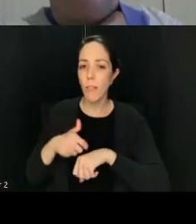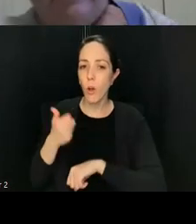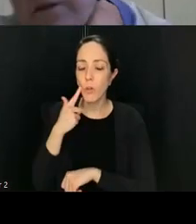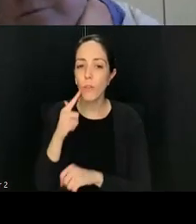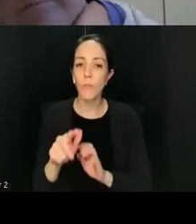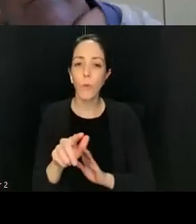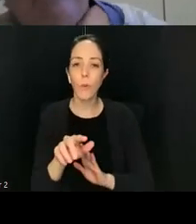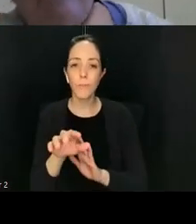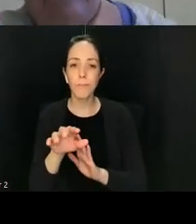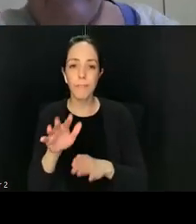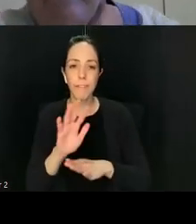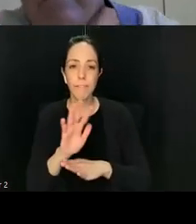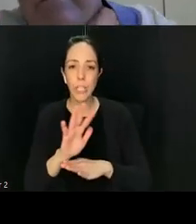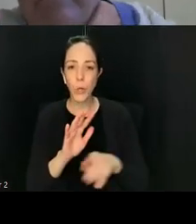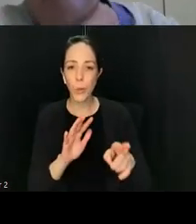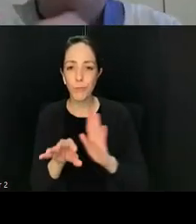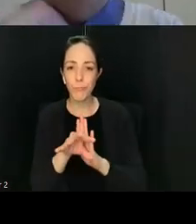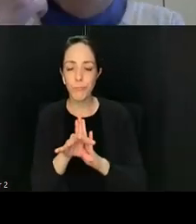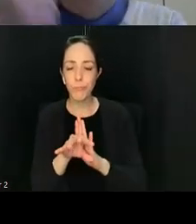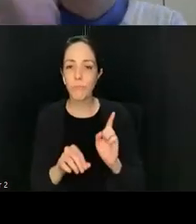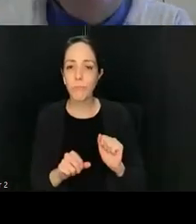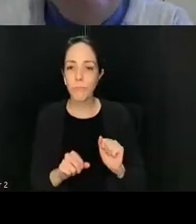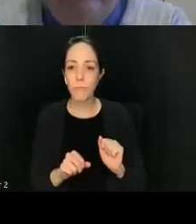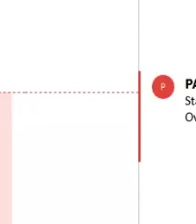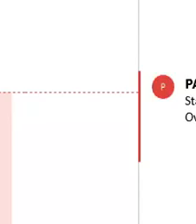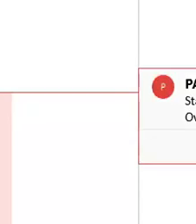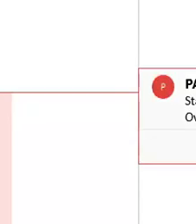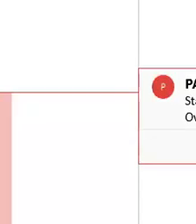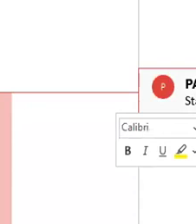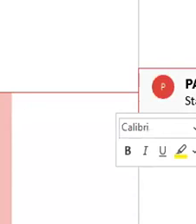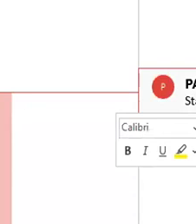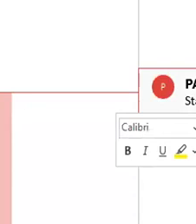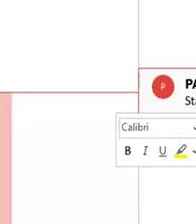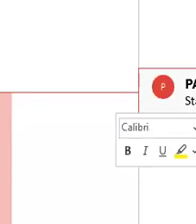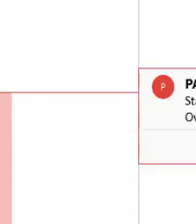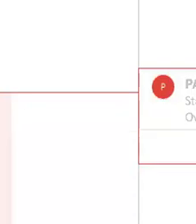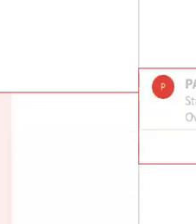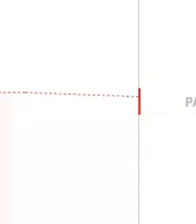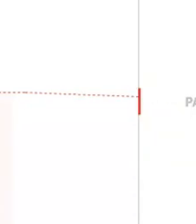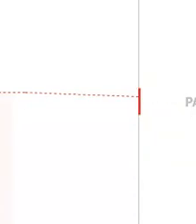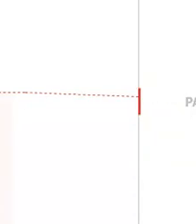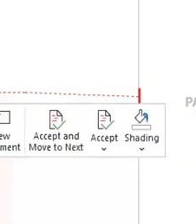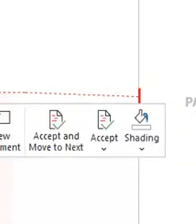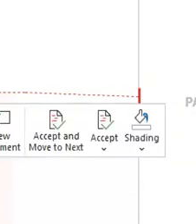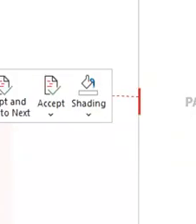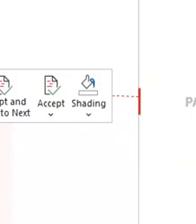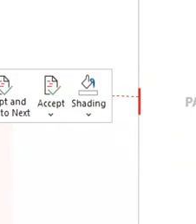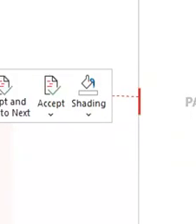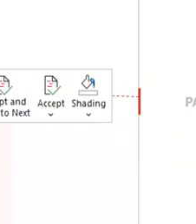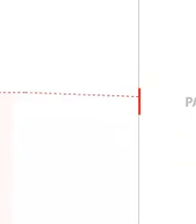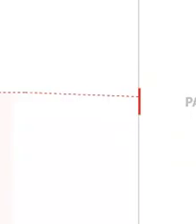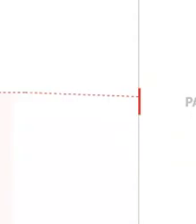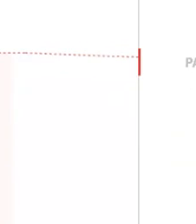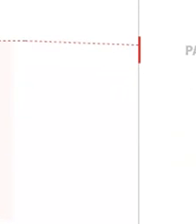Okay, wonderful. And also if I could, Connie, if you could use your, the reaction so I can